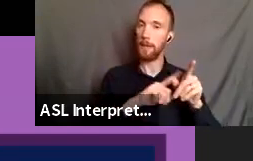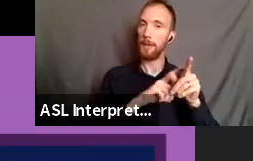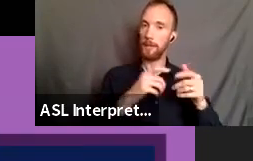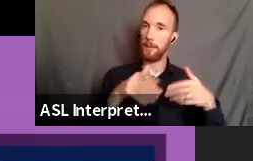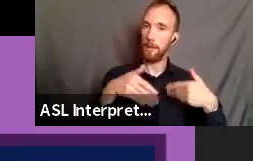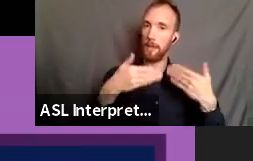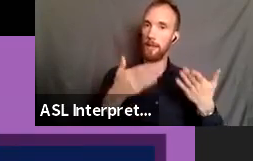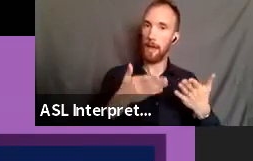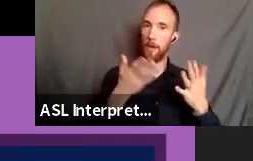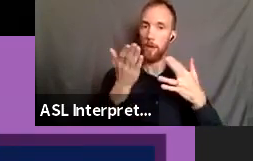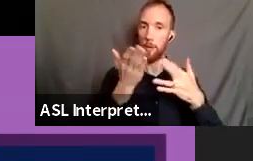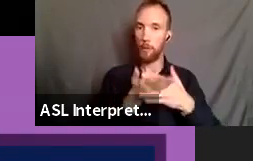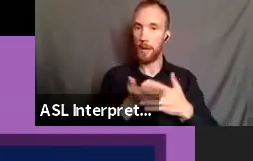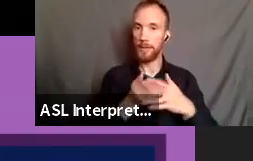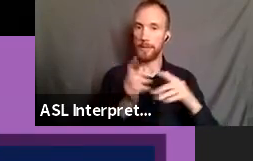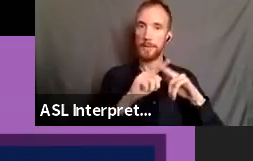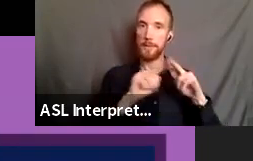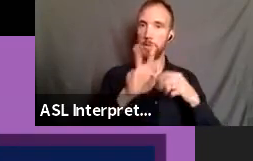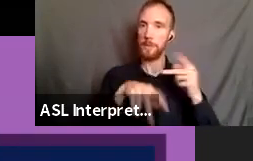of student engagement